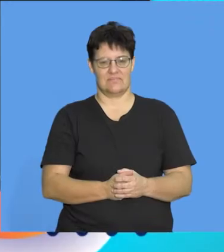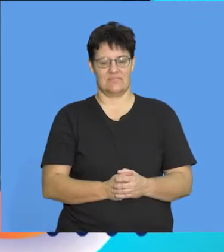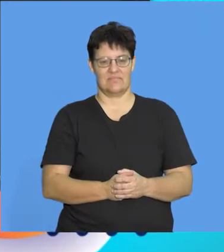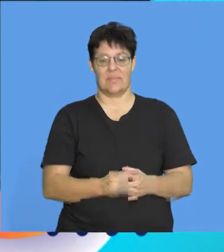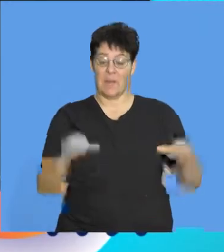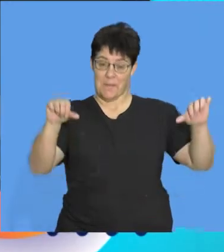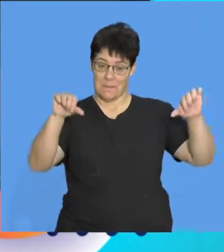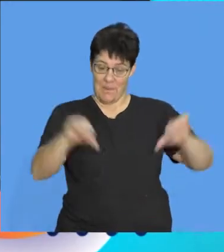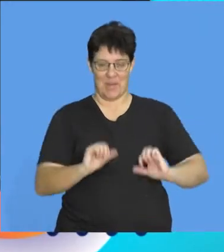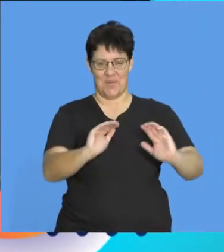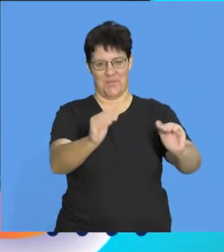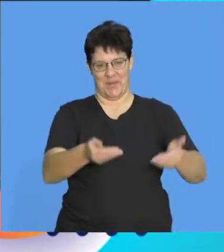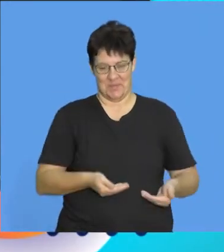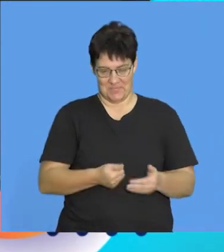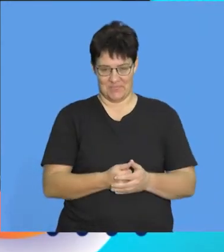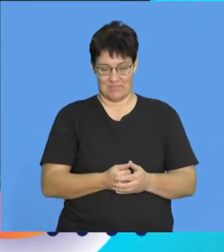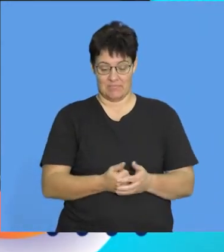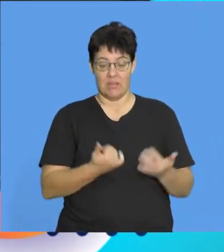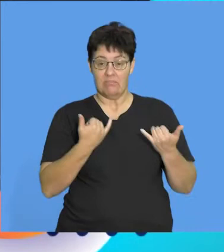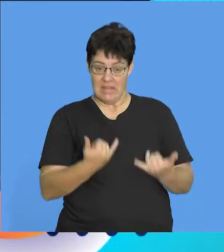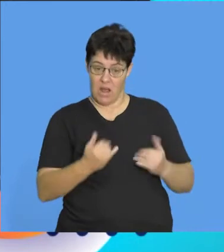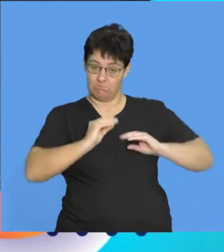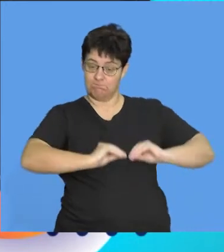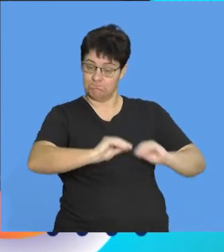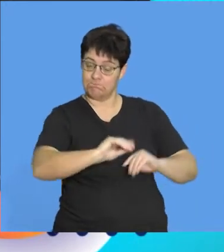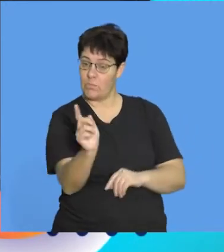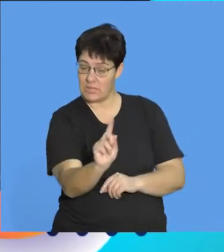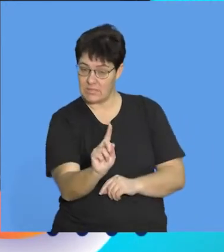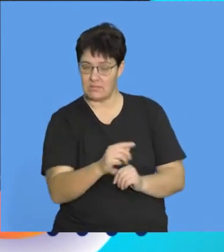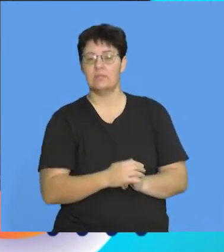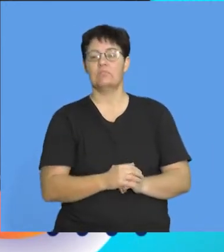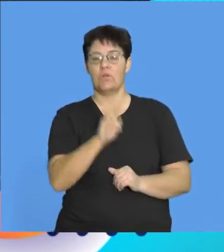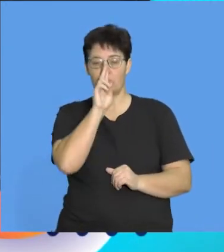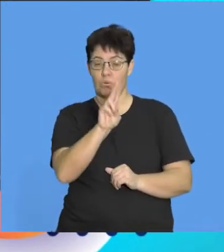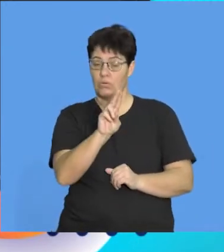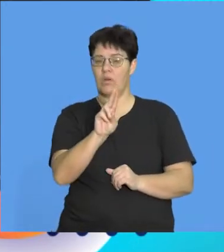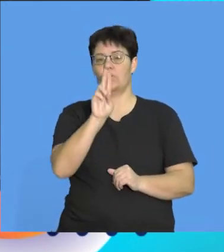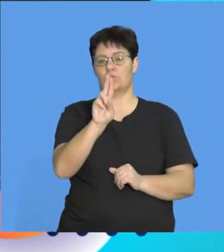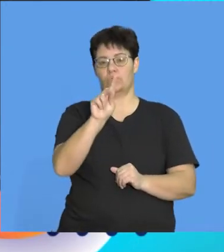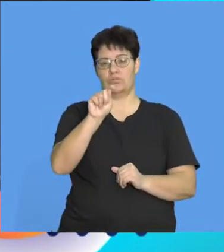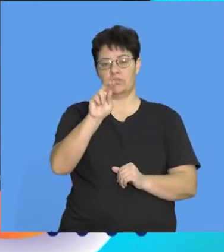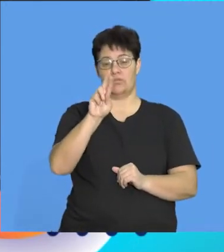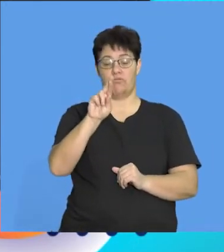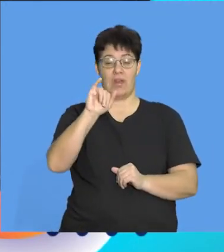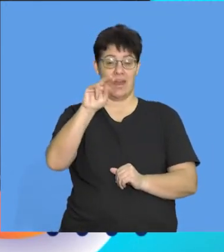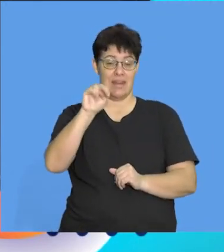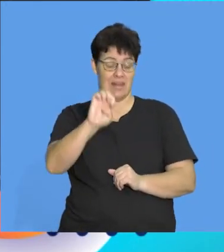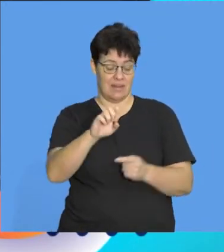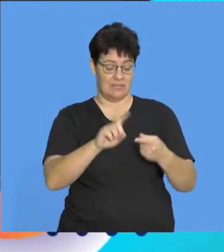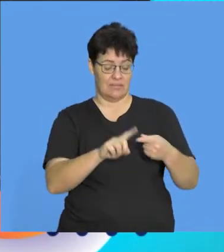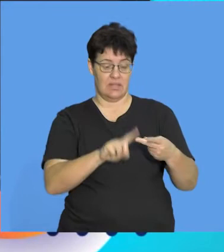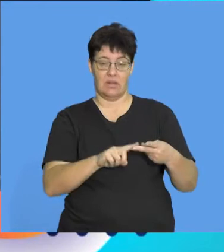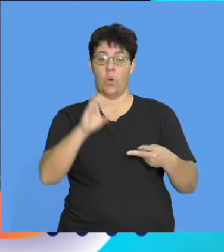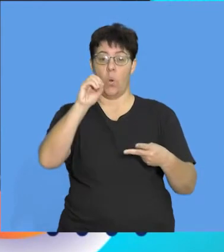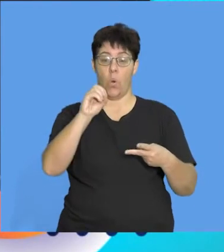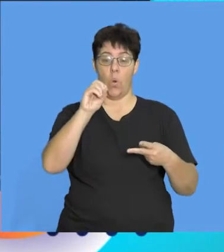Welcome back, life science learners. In this segment, we're going to focus on the uterine and ovarian cycle. Just a recap of what